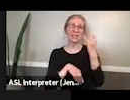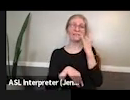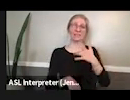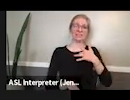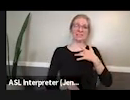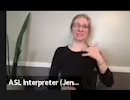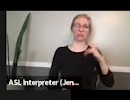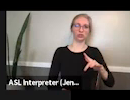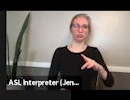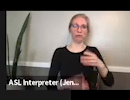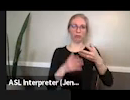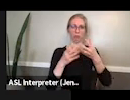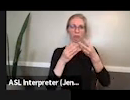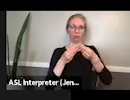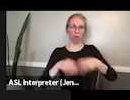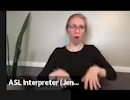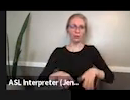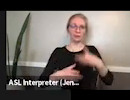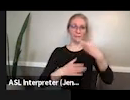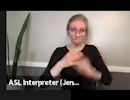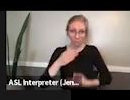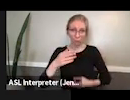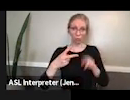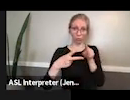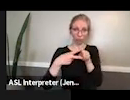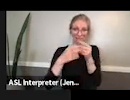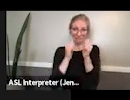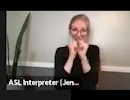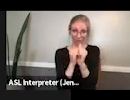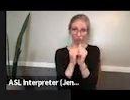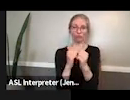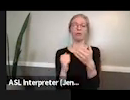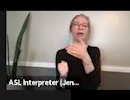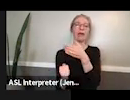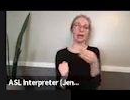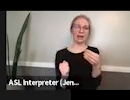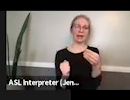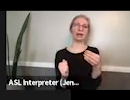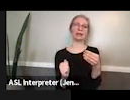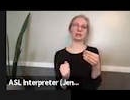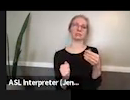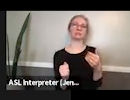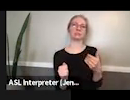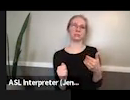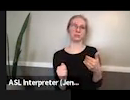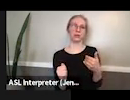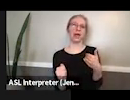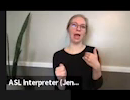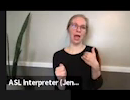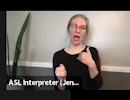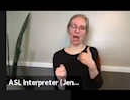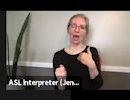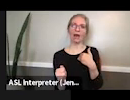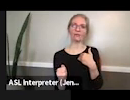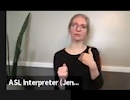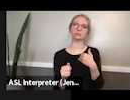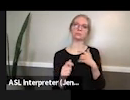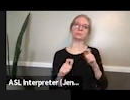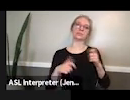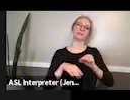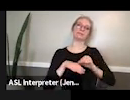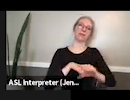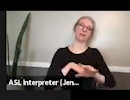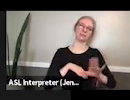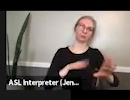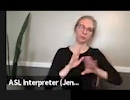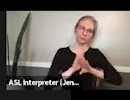are dual and they come together, and they have an exponential effect on development. They have an